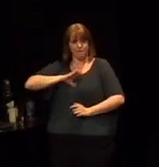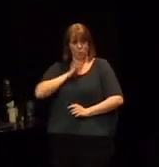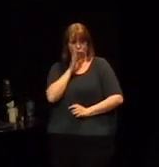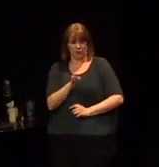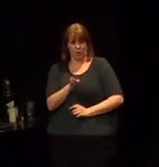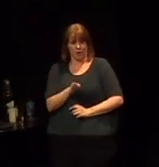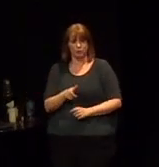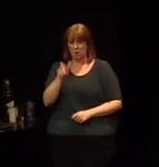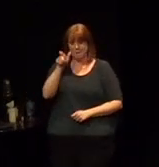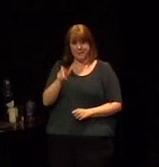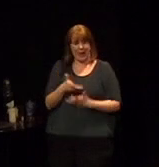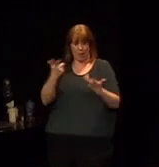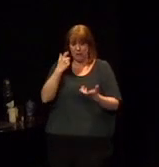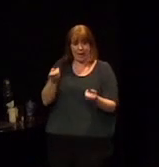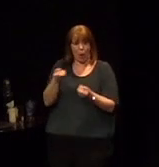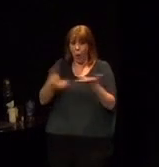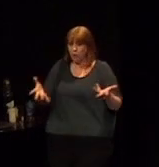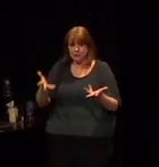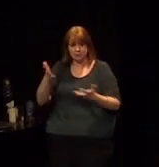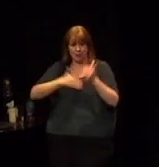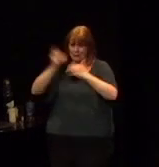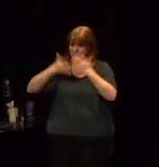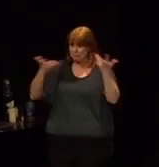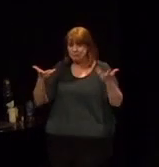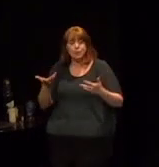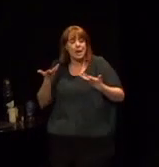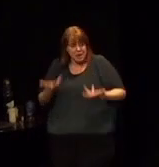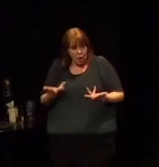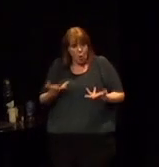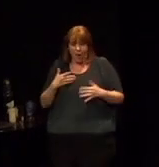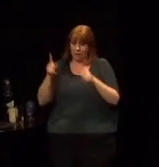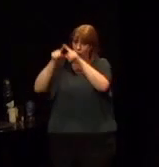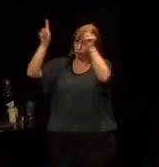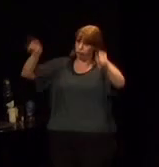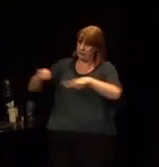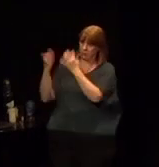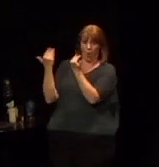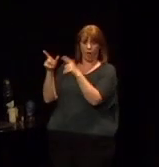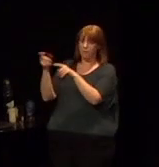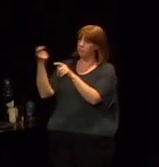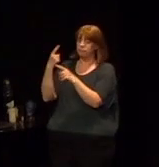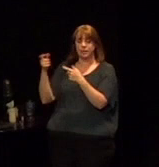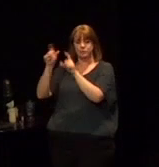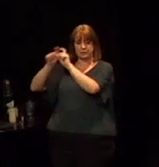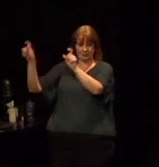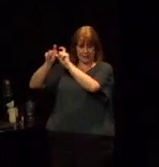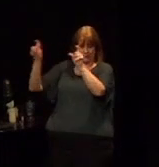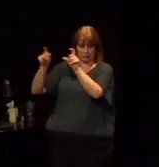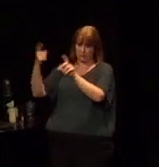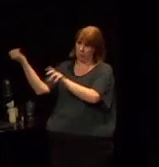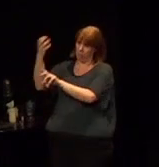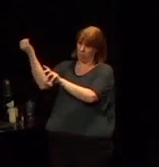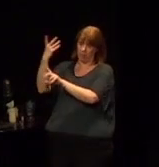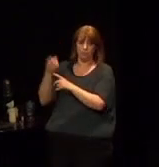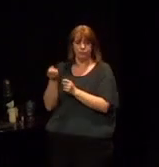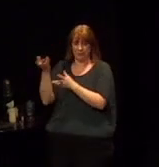be lost as a general visitor anyway, so we do now have a welcome screen, we do have the subtitles as well, giving